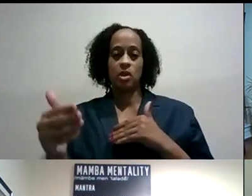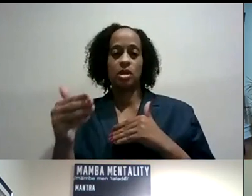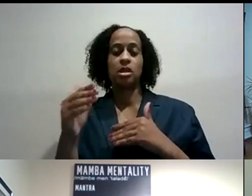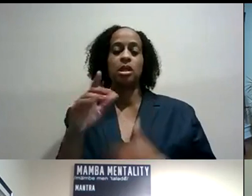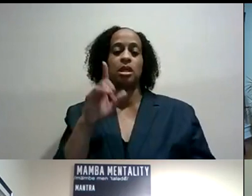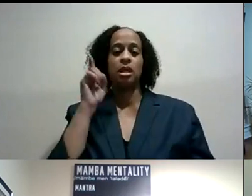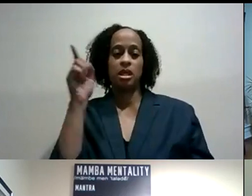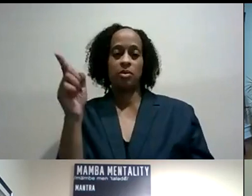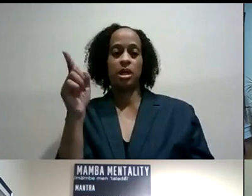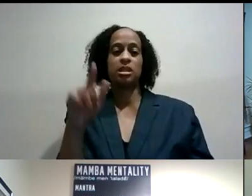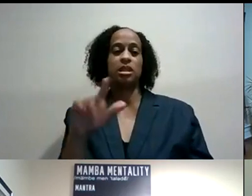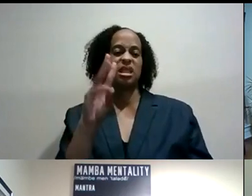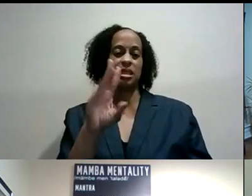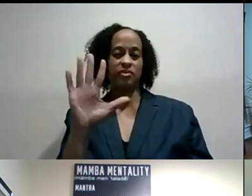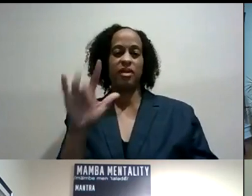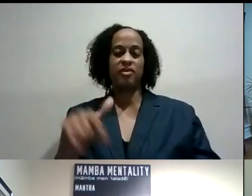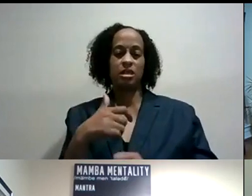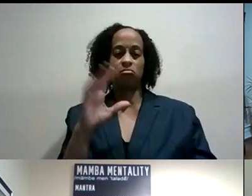was